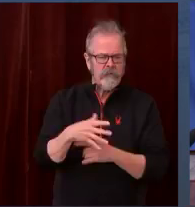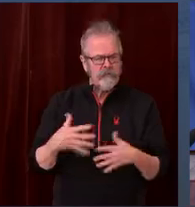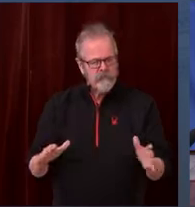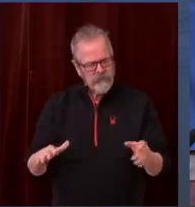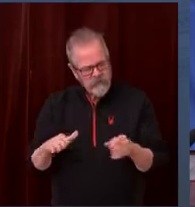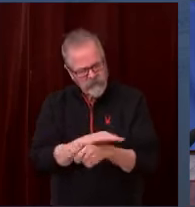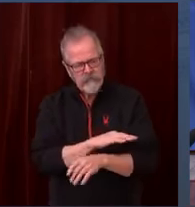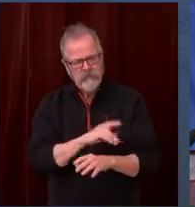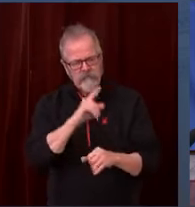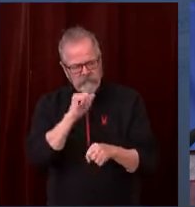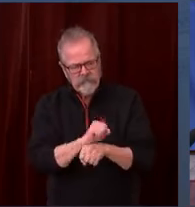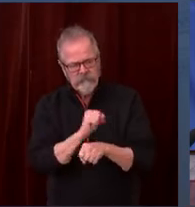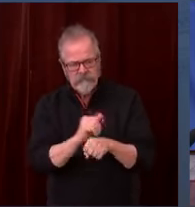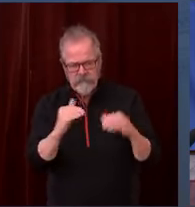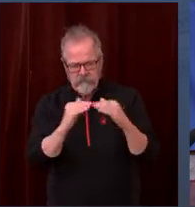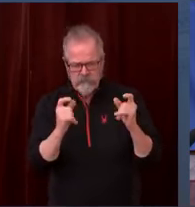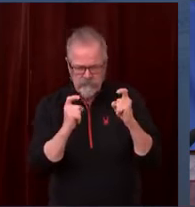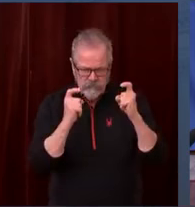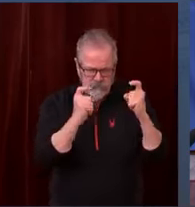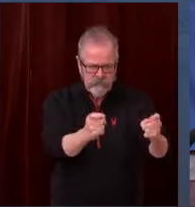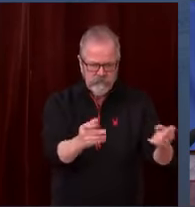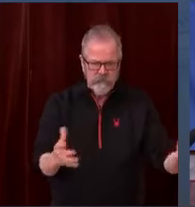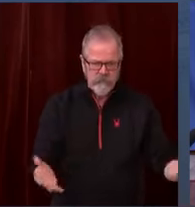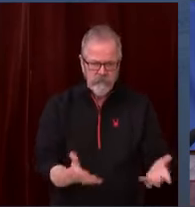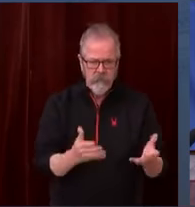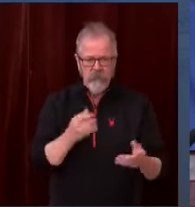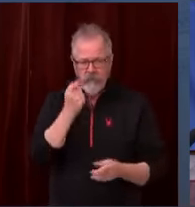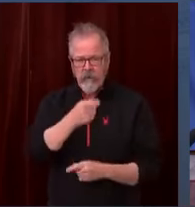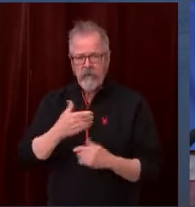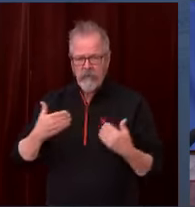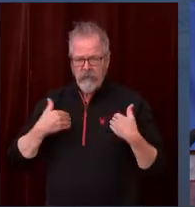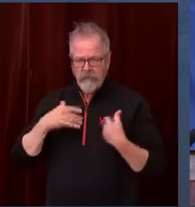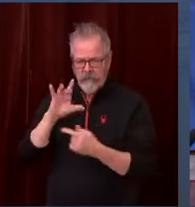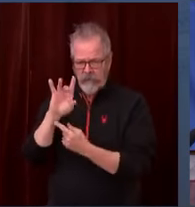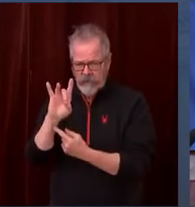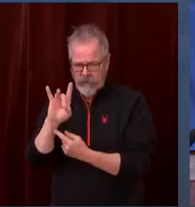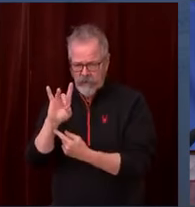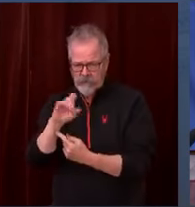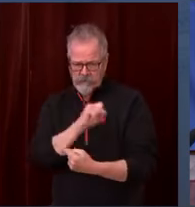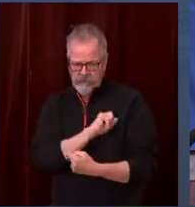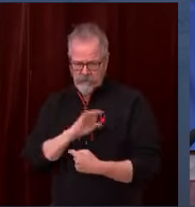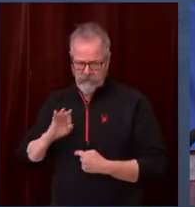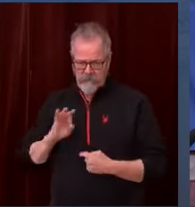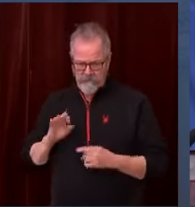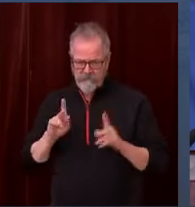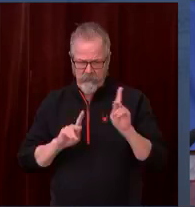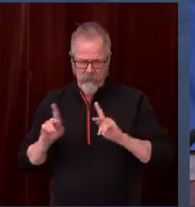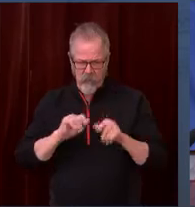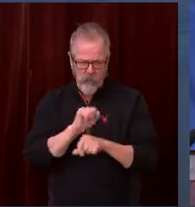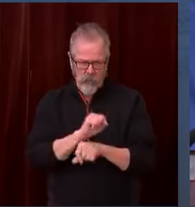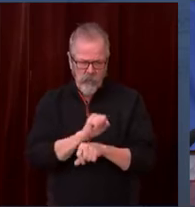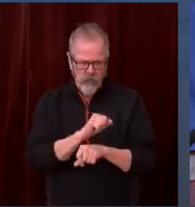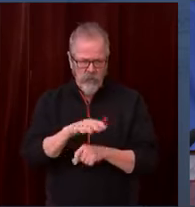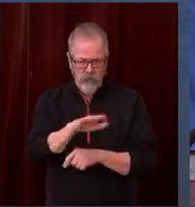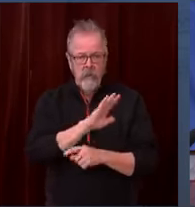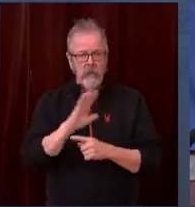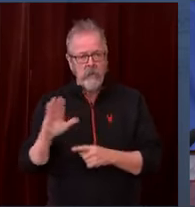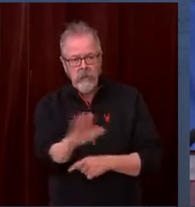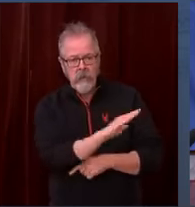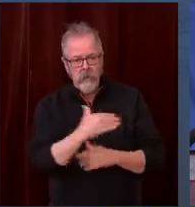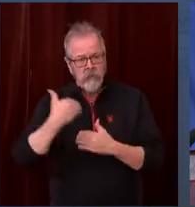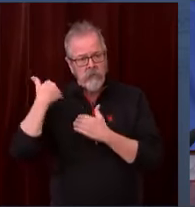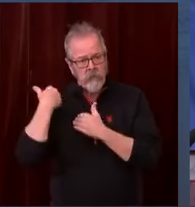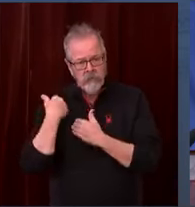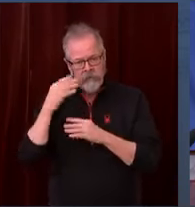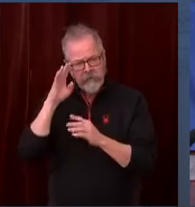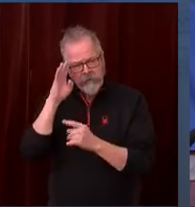plans. This office will create an online performance dashboard that will monitor agency progress toward goals set